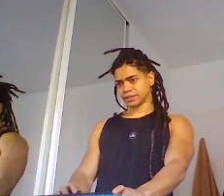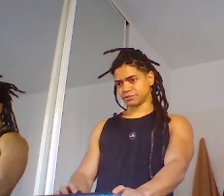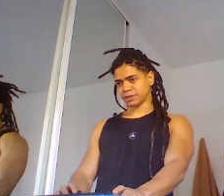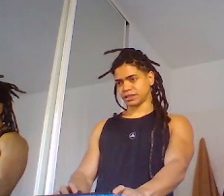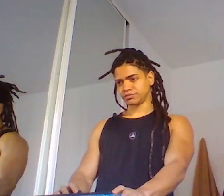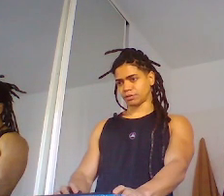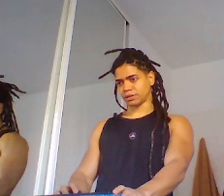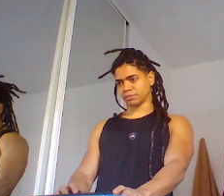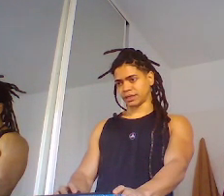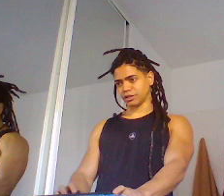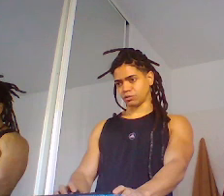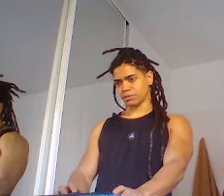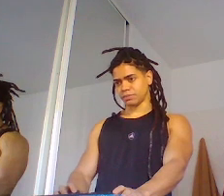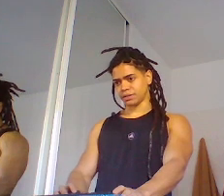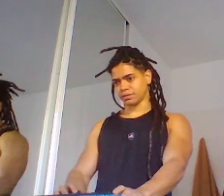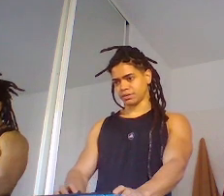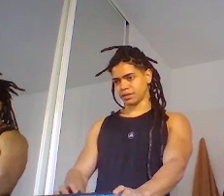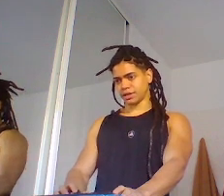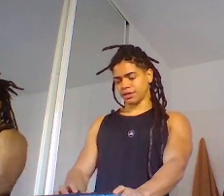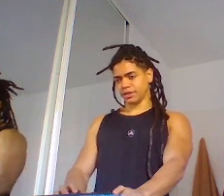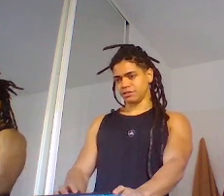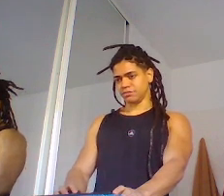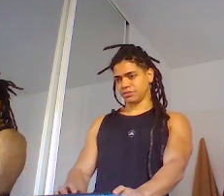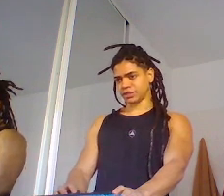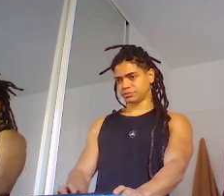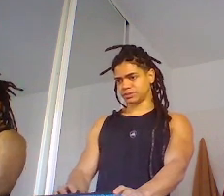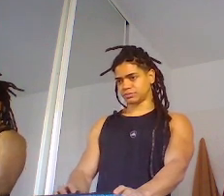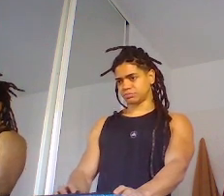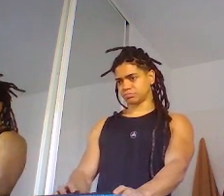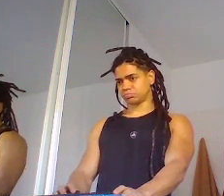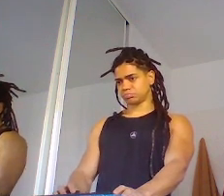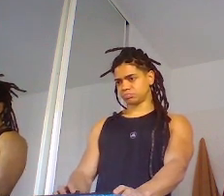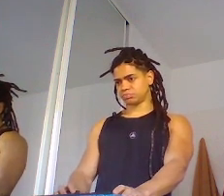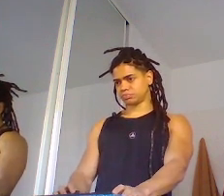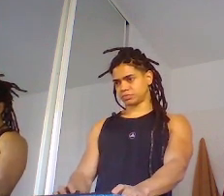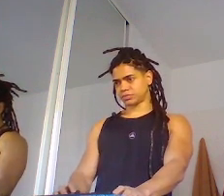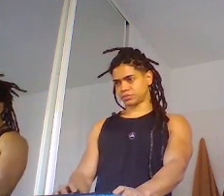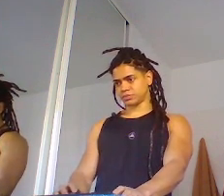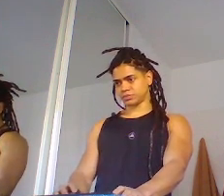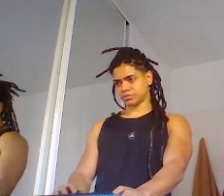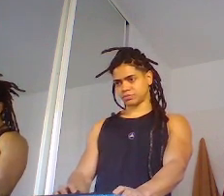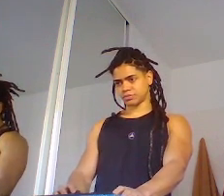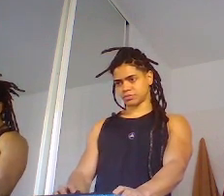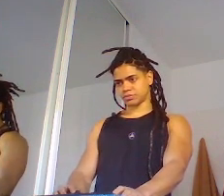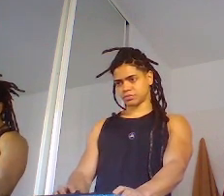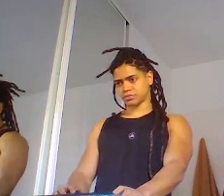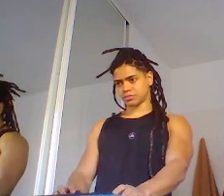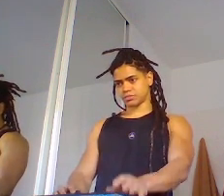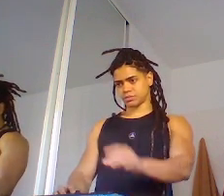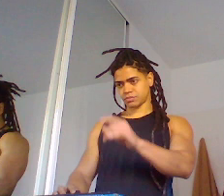Prepay expense, property, plant, and equipment, investment,